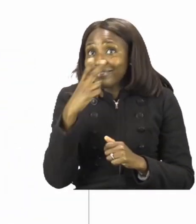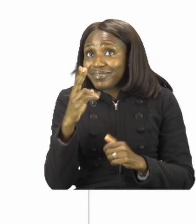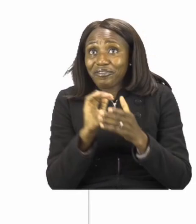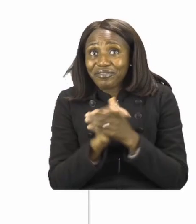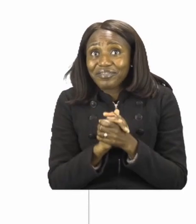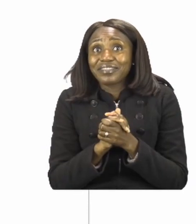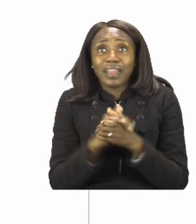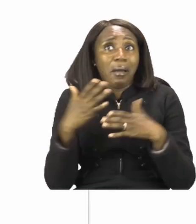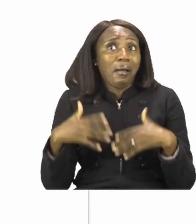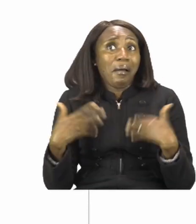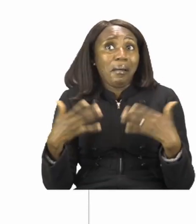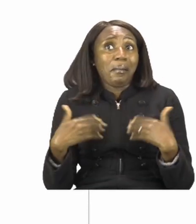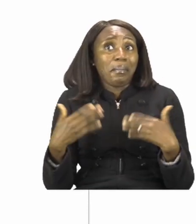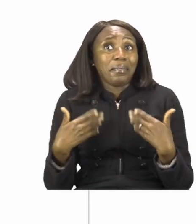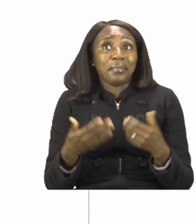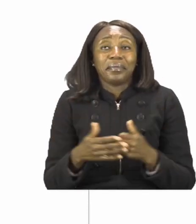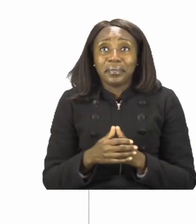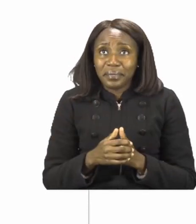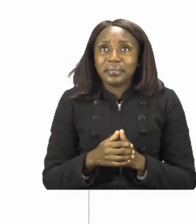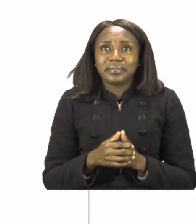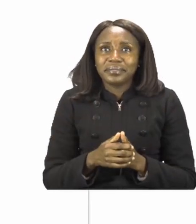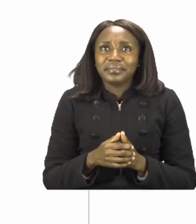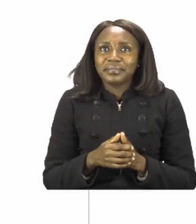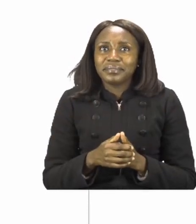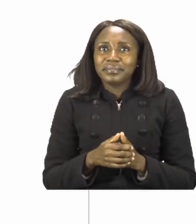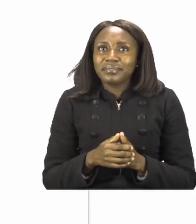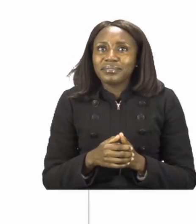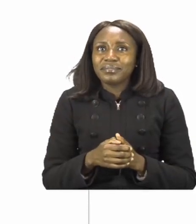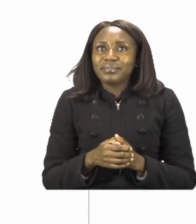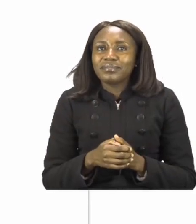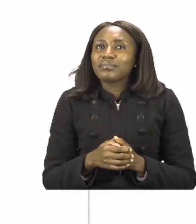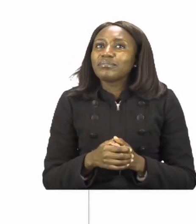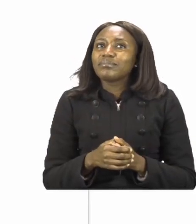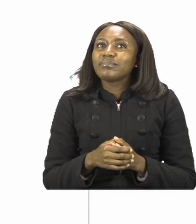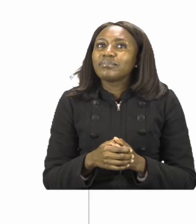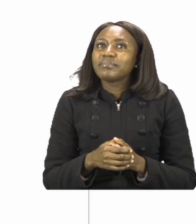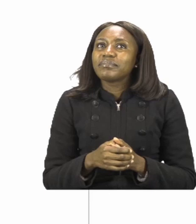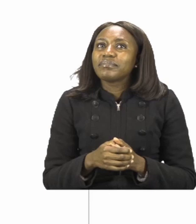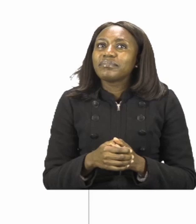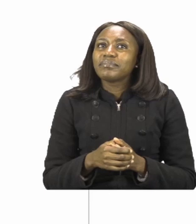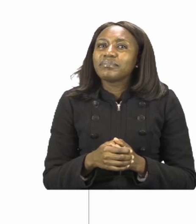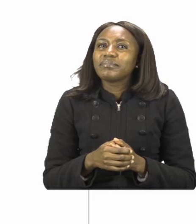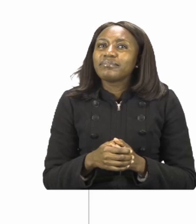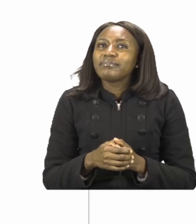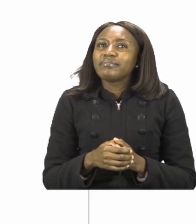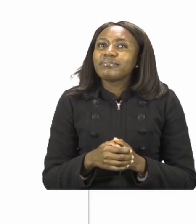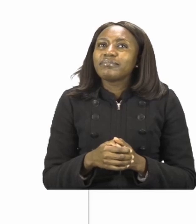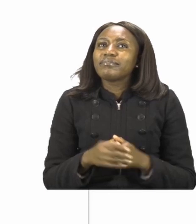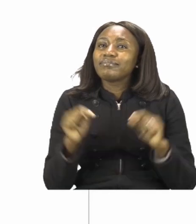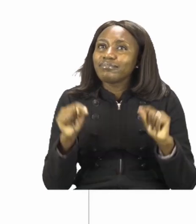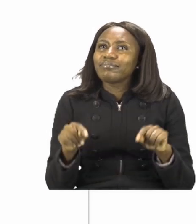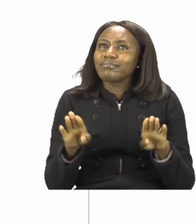is happy to see us, and we have a special task. For us to do our exercise on page